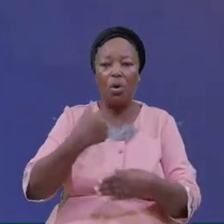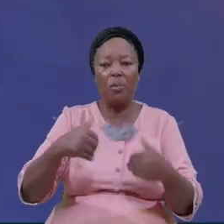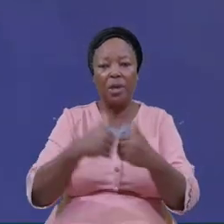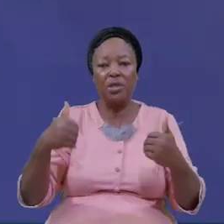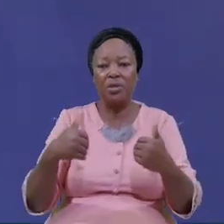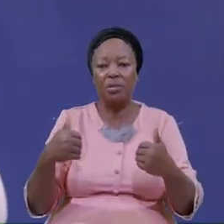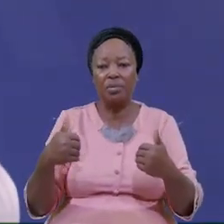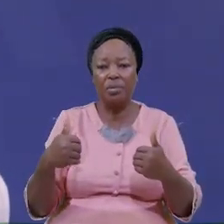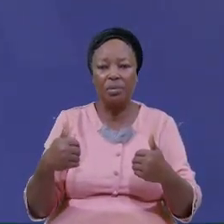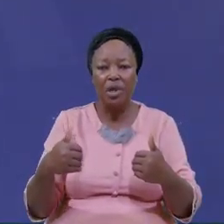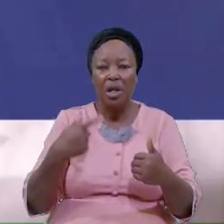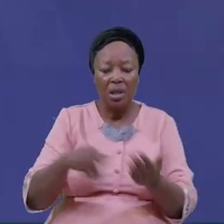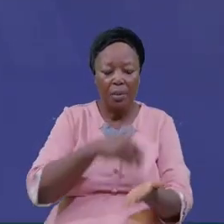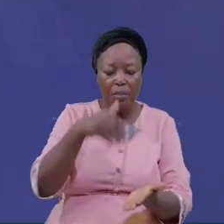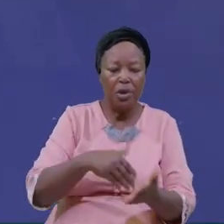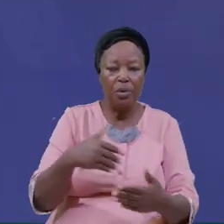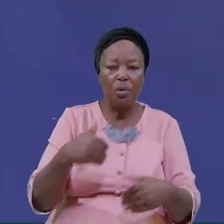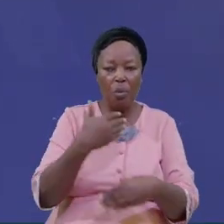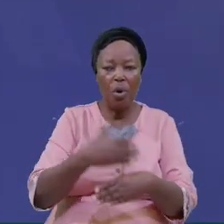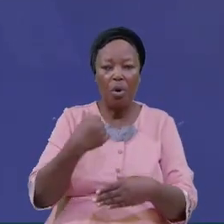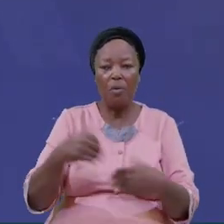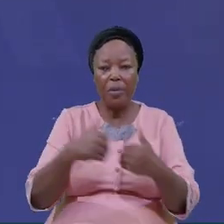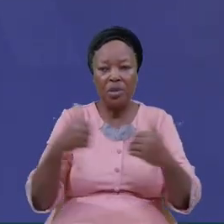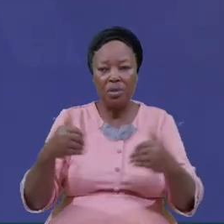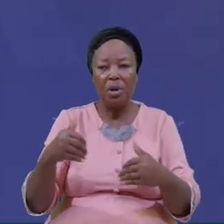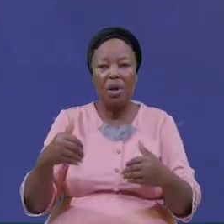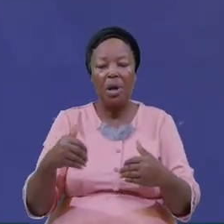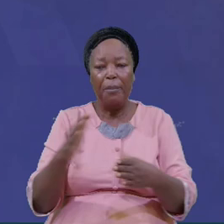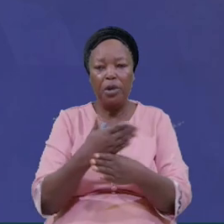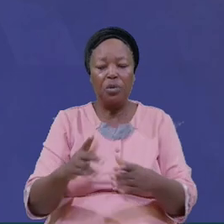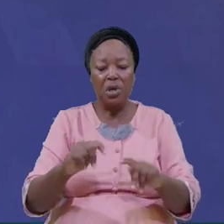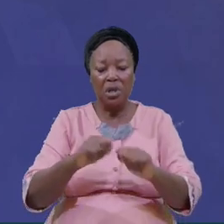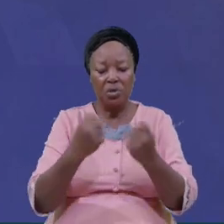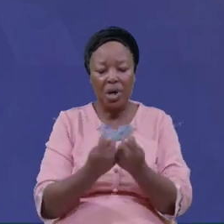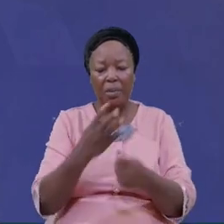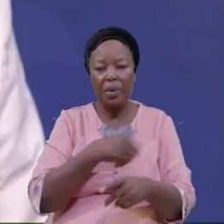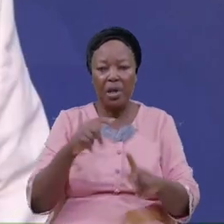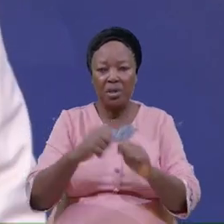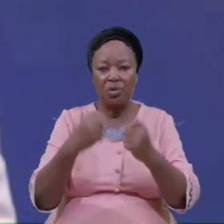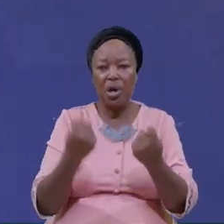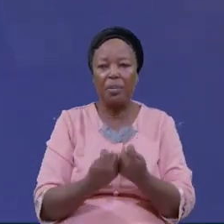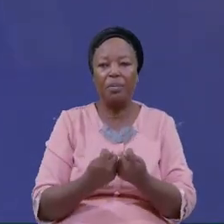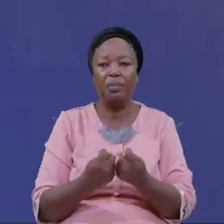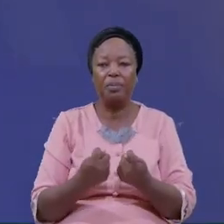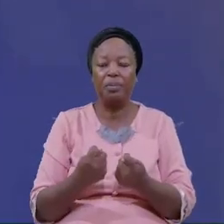middle wall of partition between tribe and tribe. Le mur de séparation tribu et tribu.